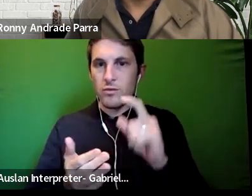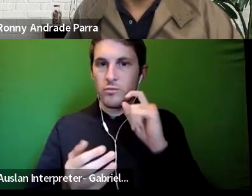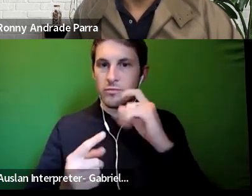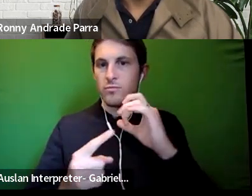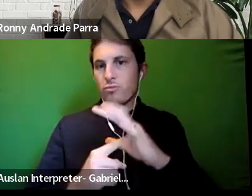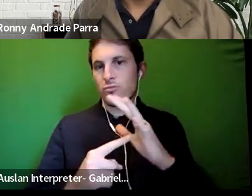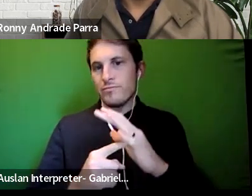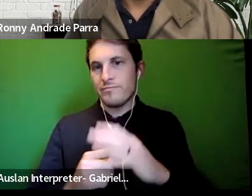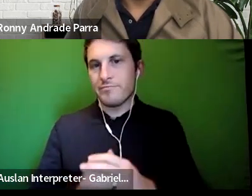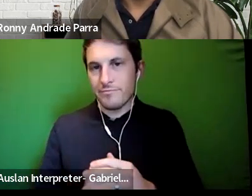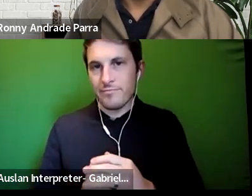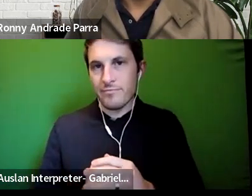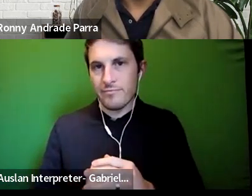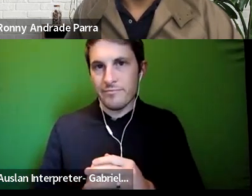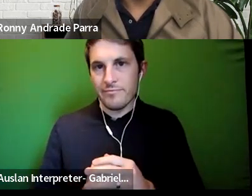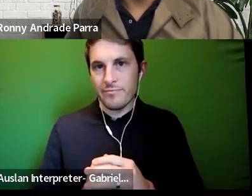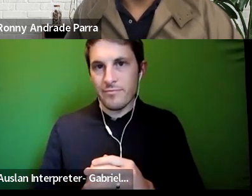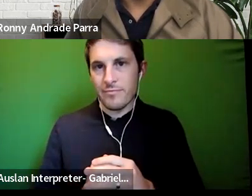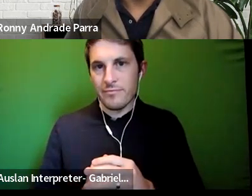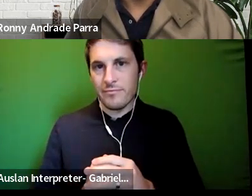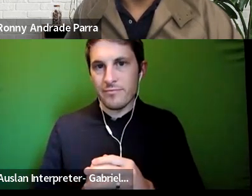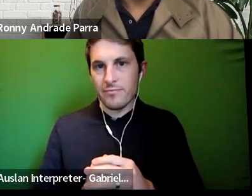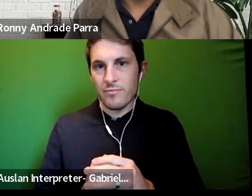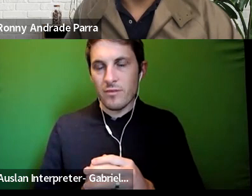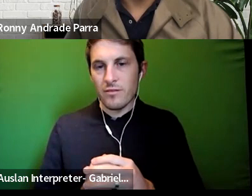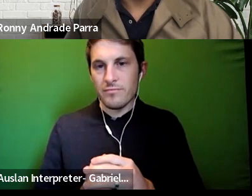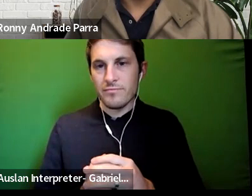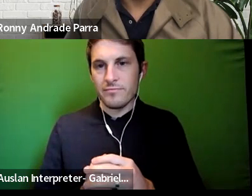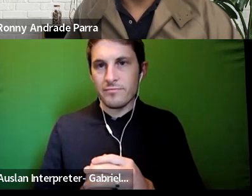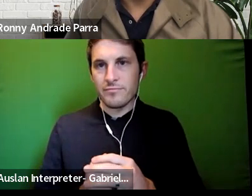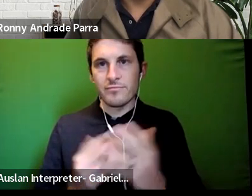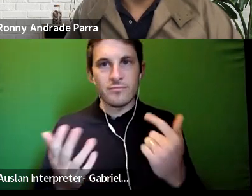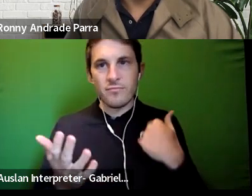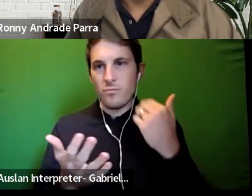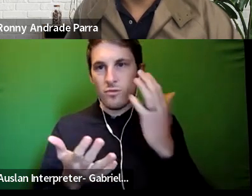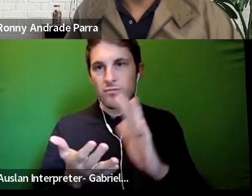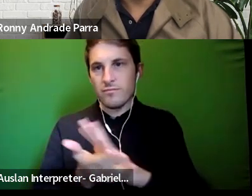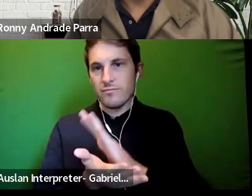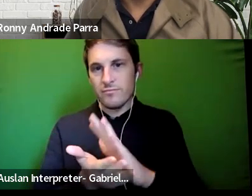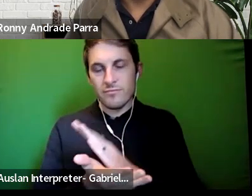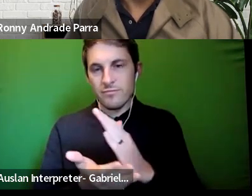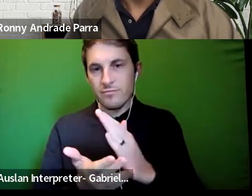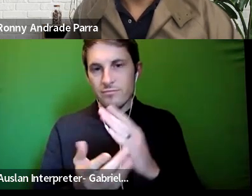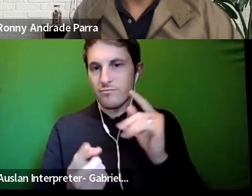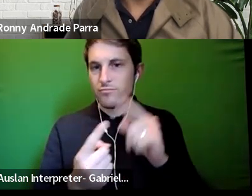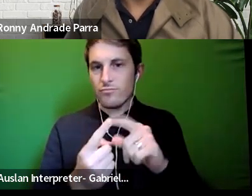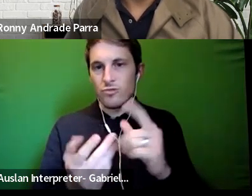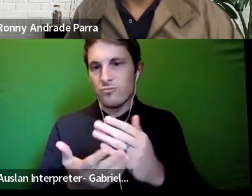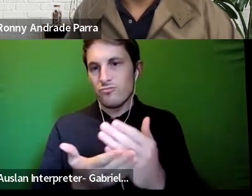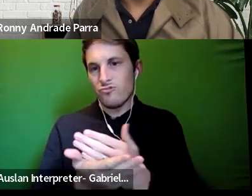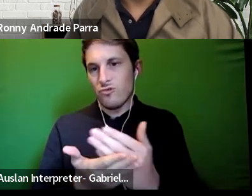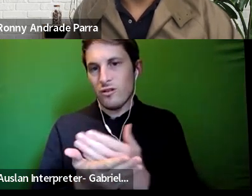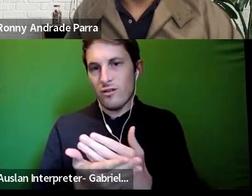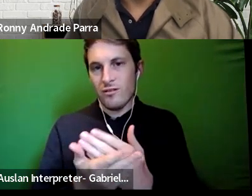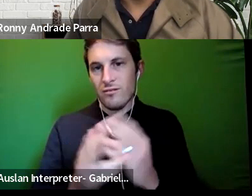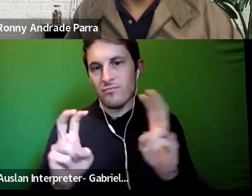the future. So I'm all for sharing the love, as my manager says,